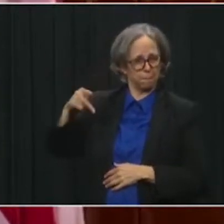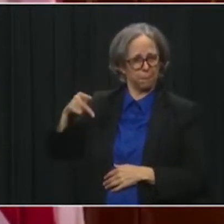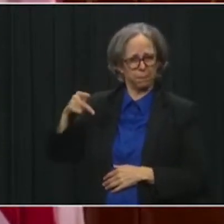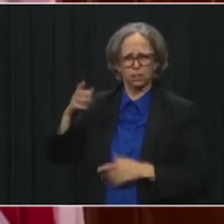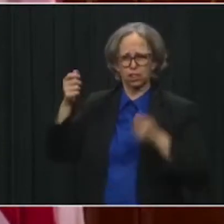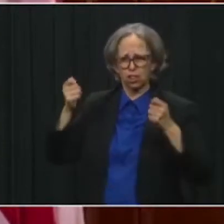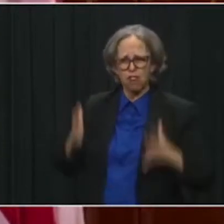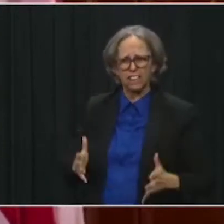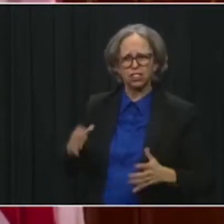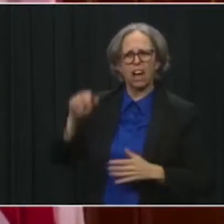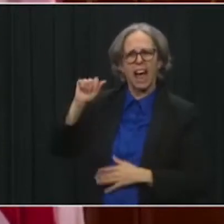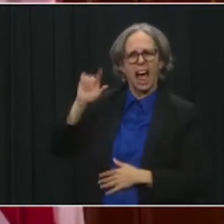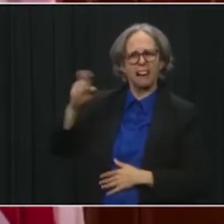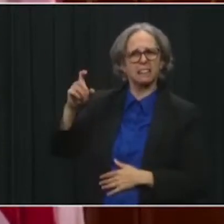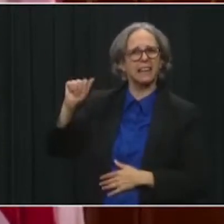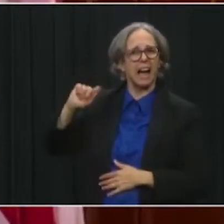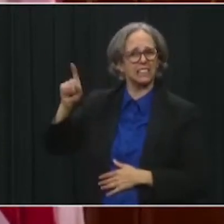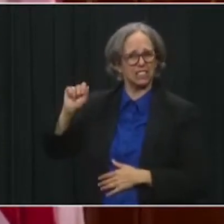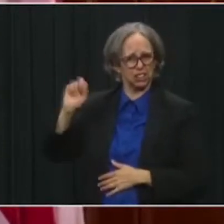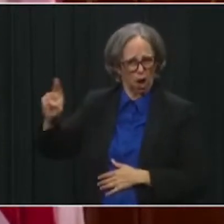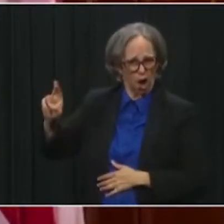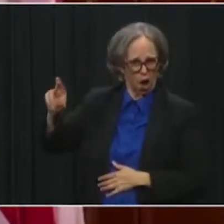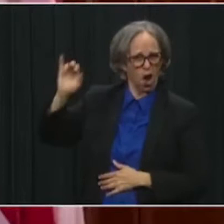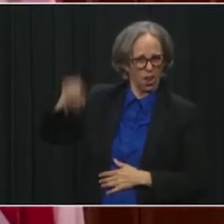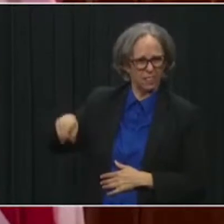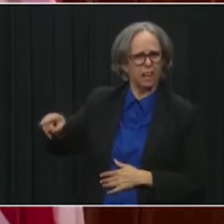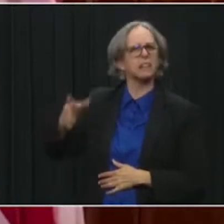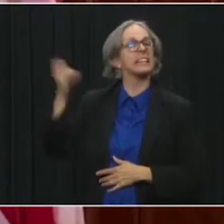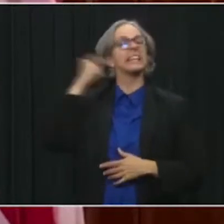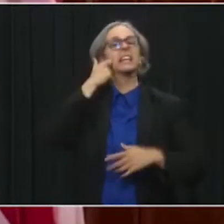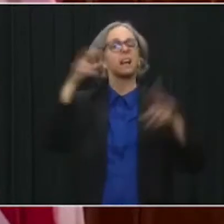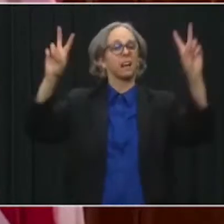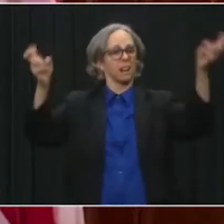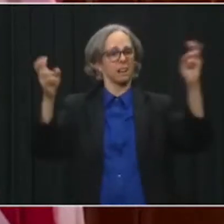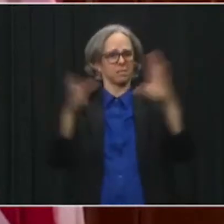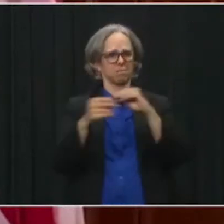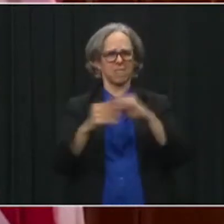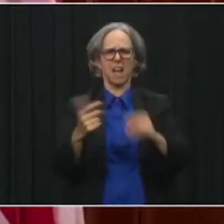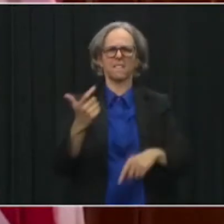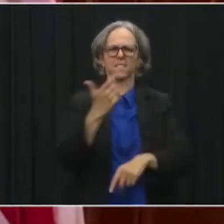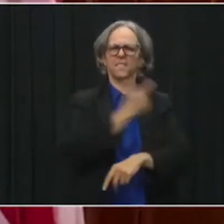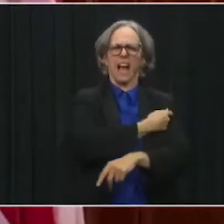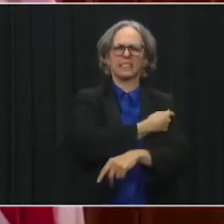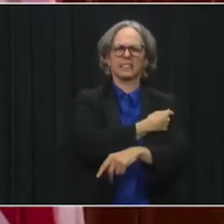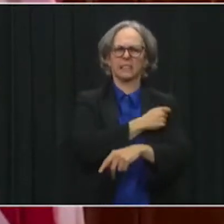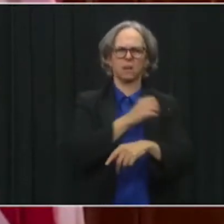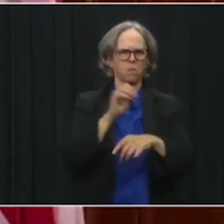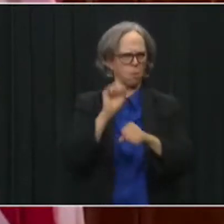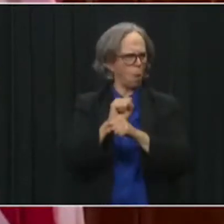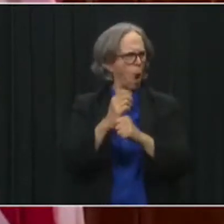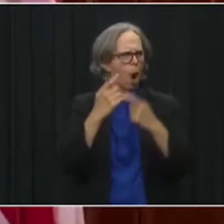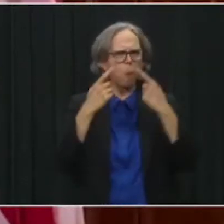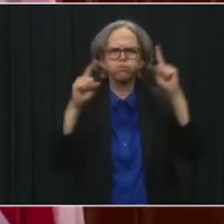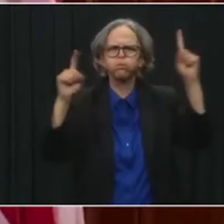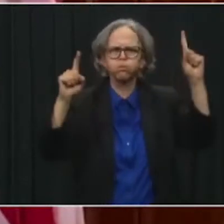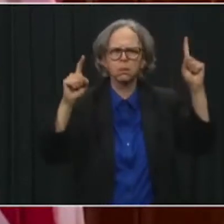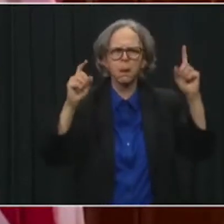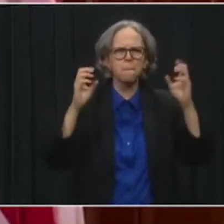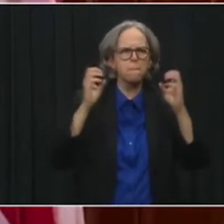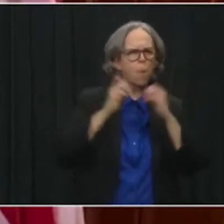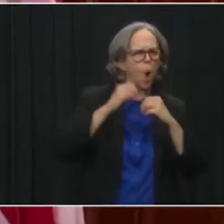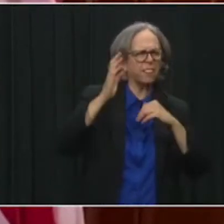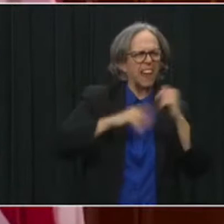the New York Times, and I quote, "The vaccines, quote, work incredibly well, and more than 160 million fully